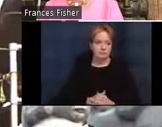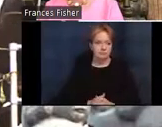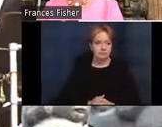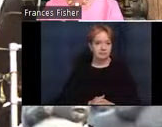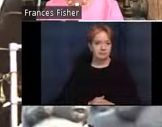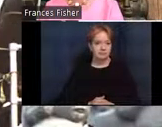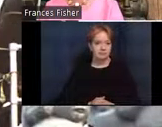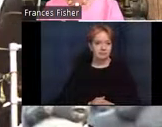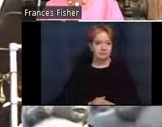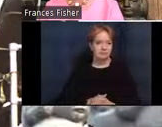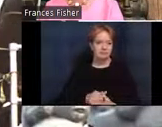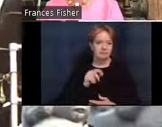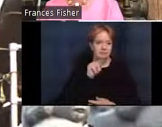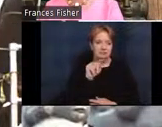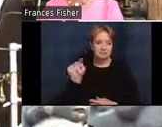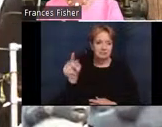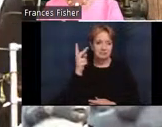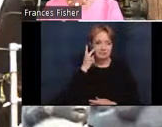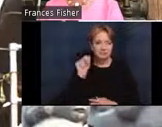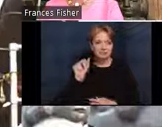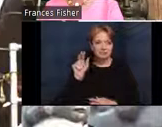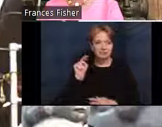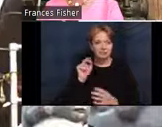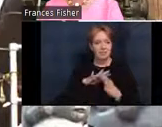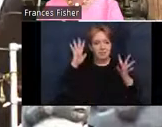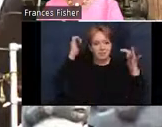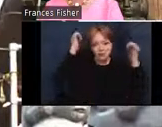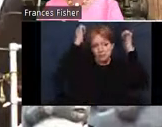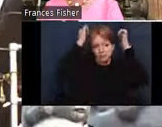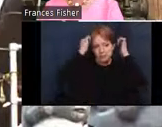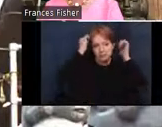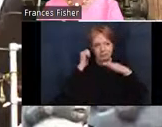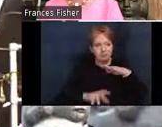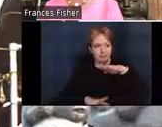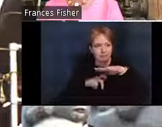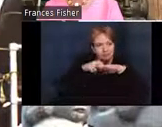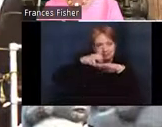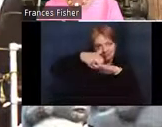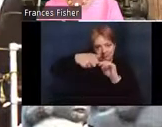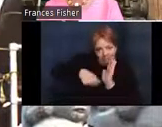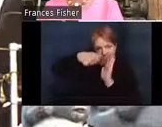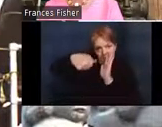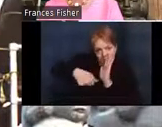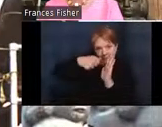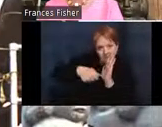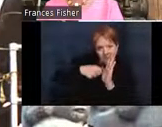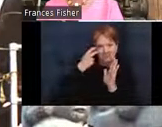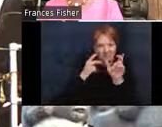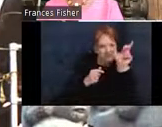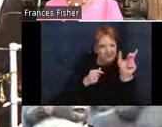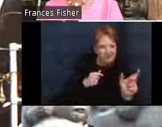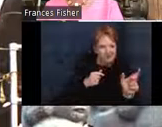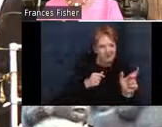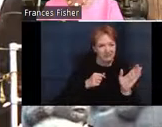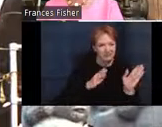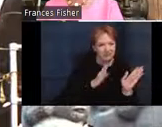And here you go. Here is Ann in her pith hat up on the scaffolding doing her carving. And then there